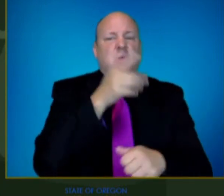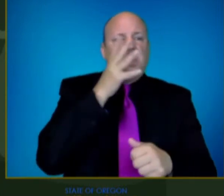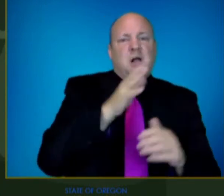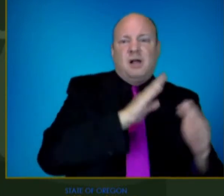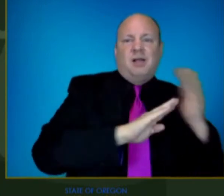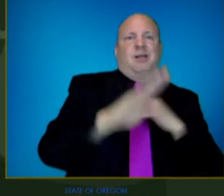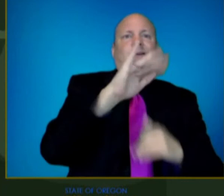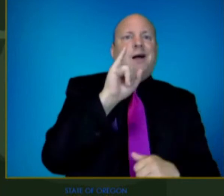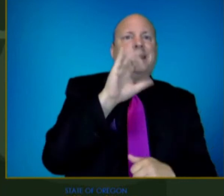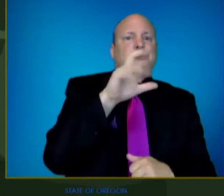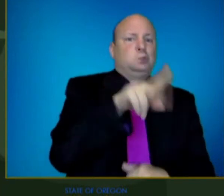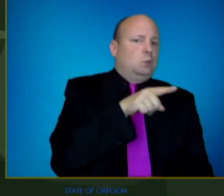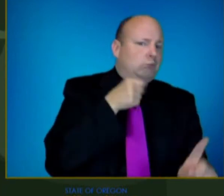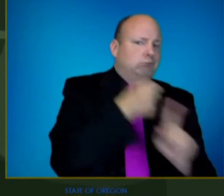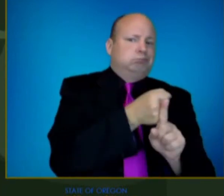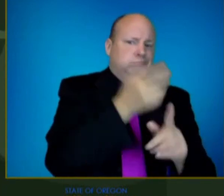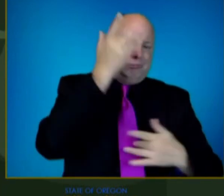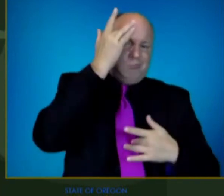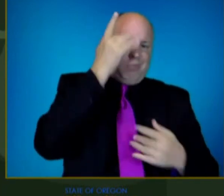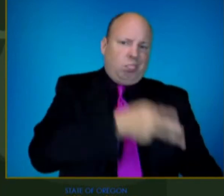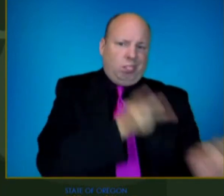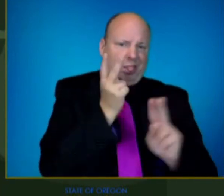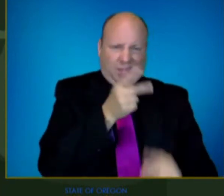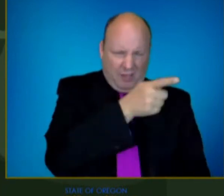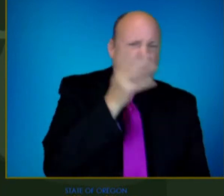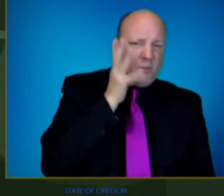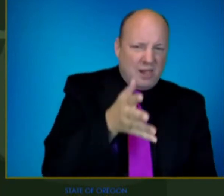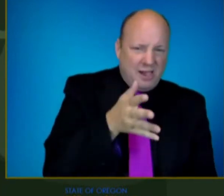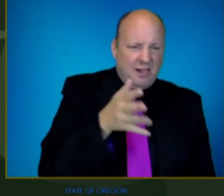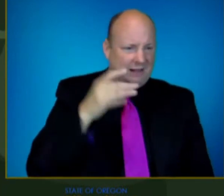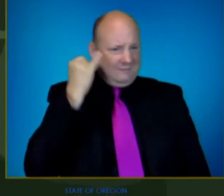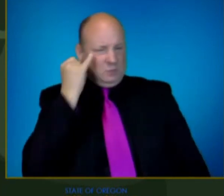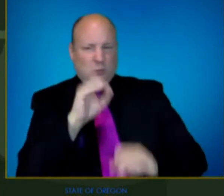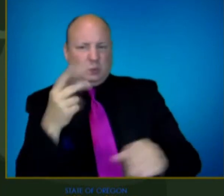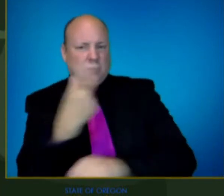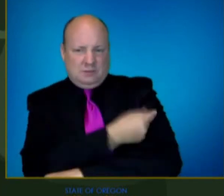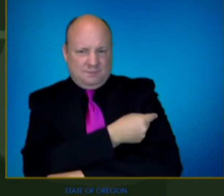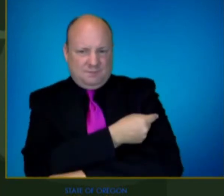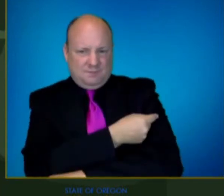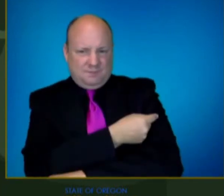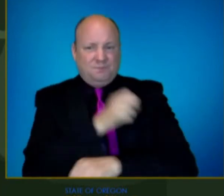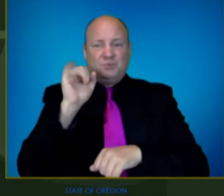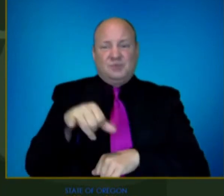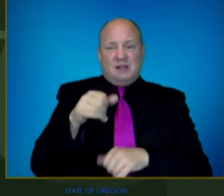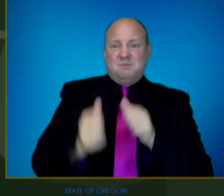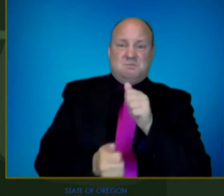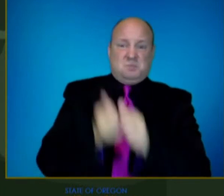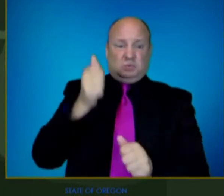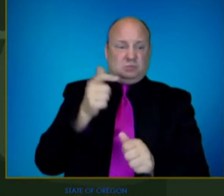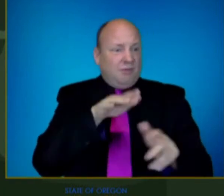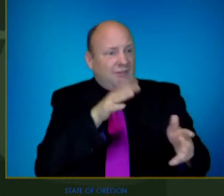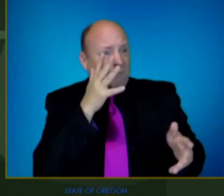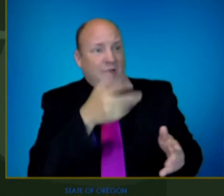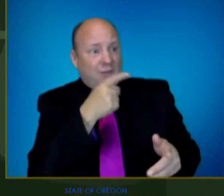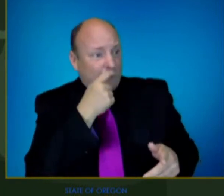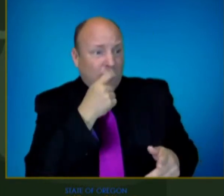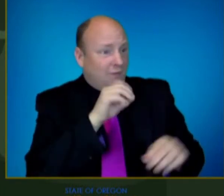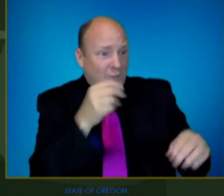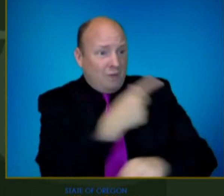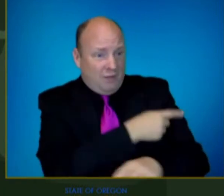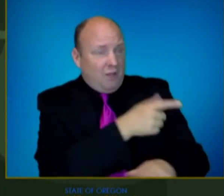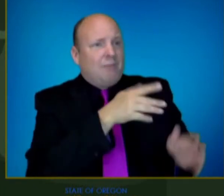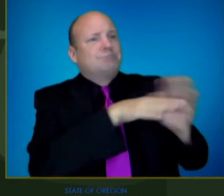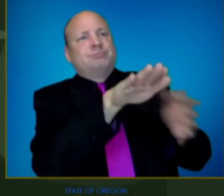Unvaccinated Oregonians are the overwhelming majority of COVID deaths right now. You do not need to die